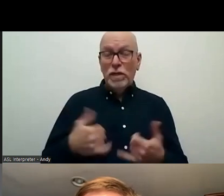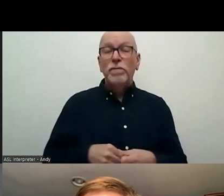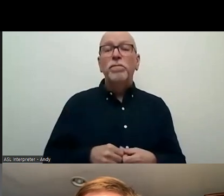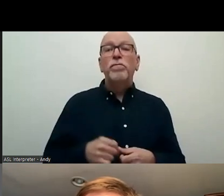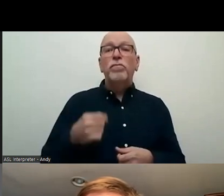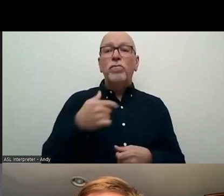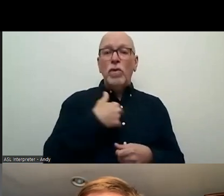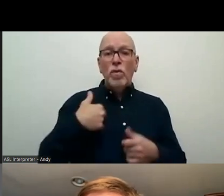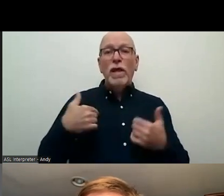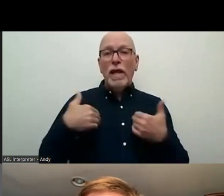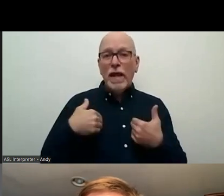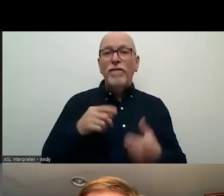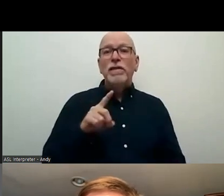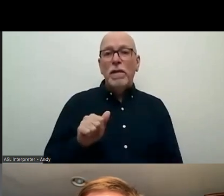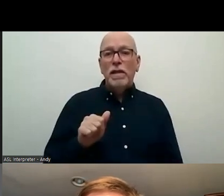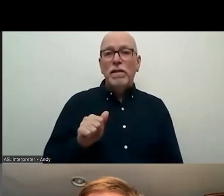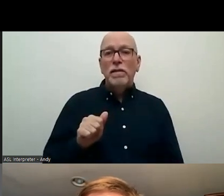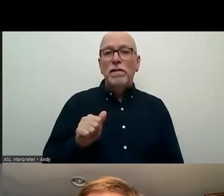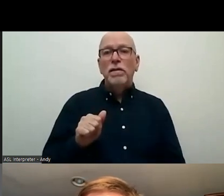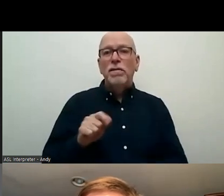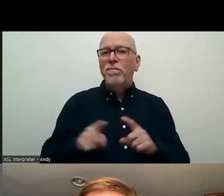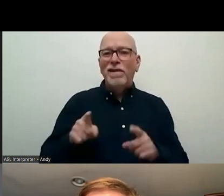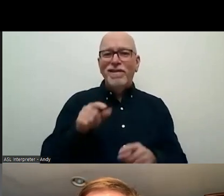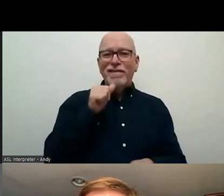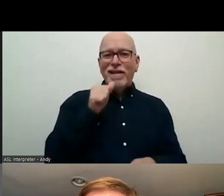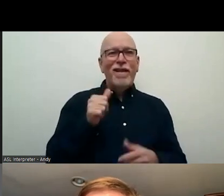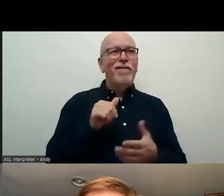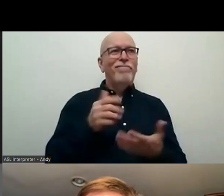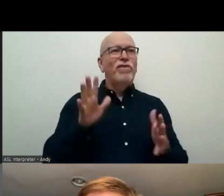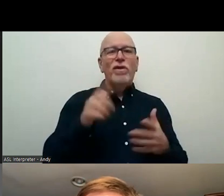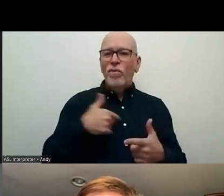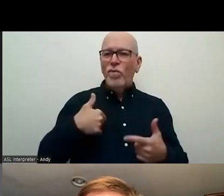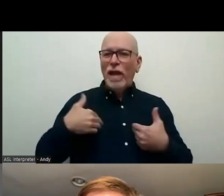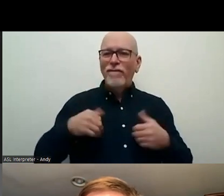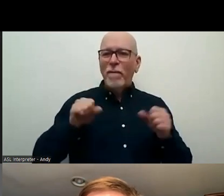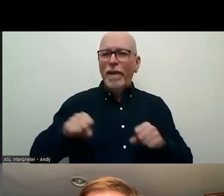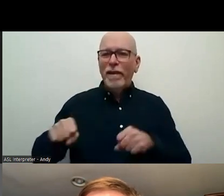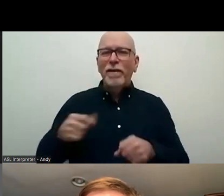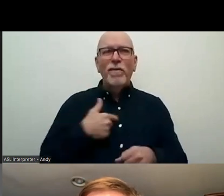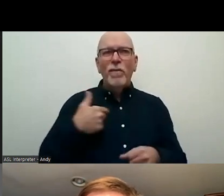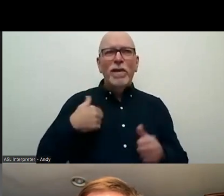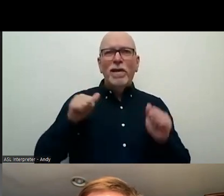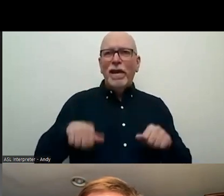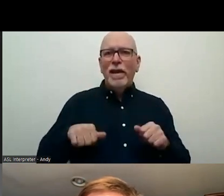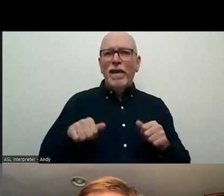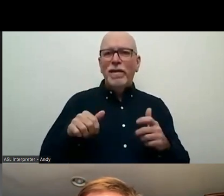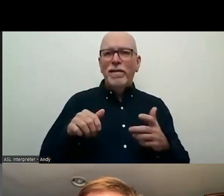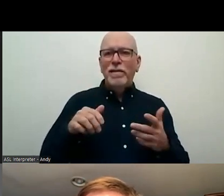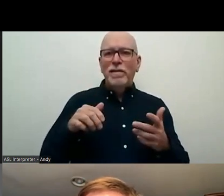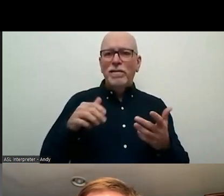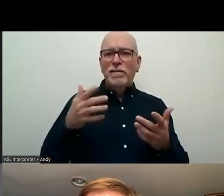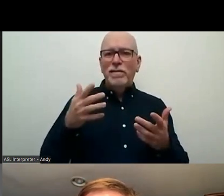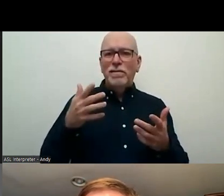have disabilities but so much more than that we have capabilities and we're capable to